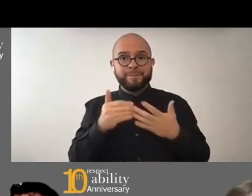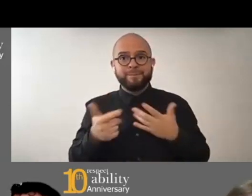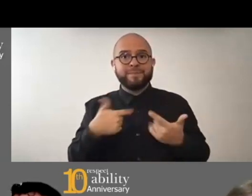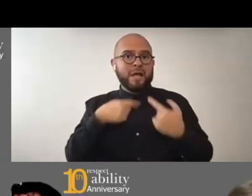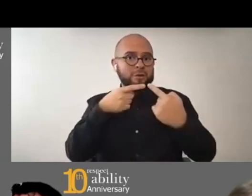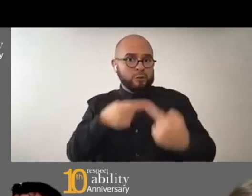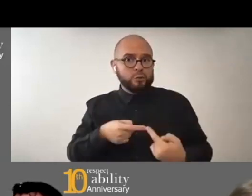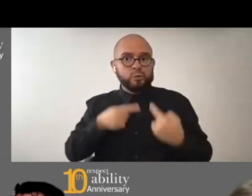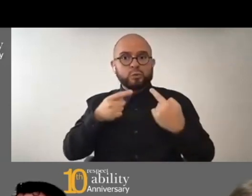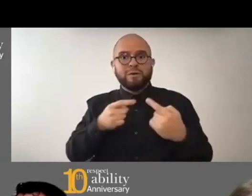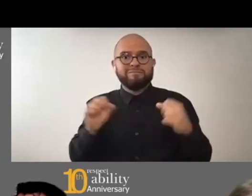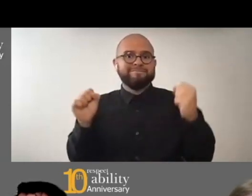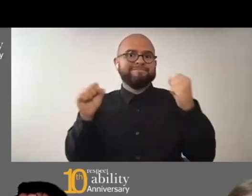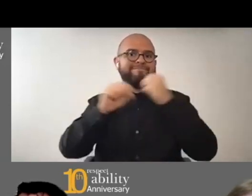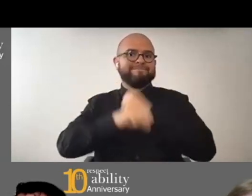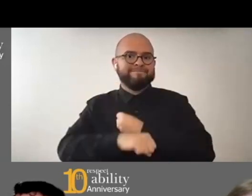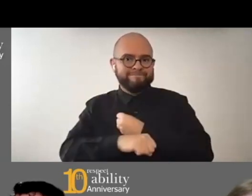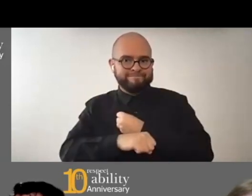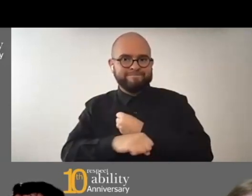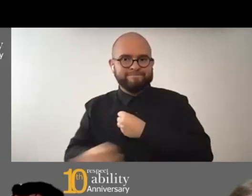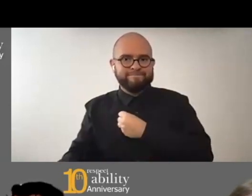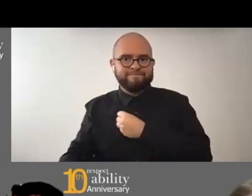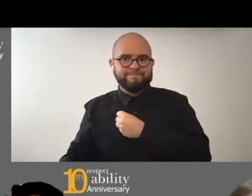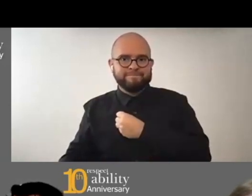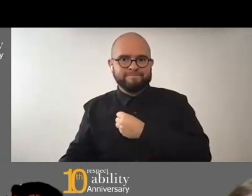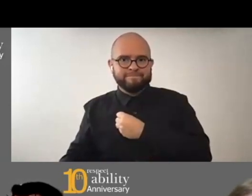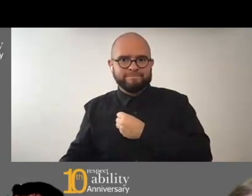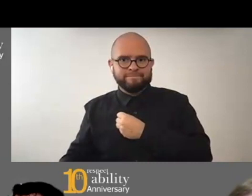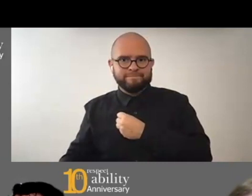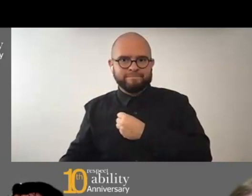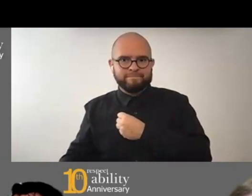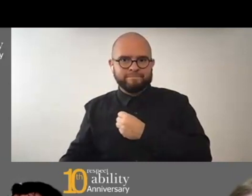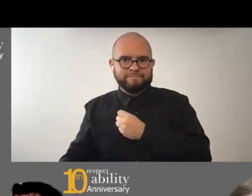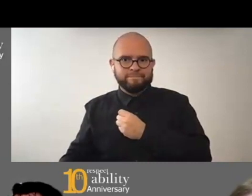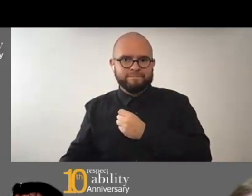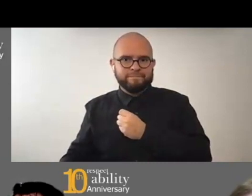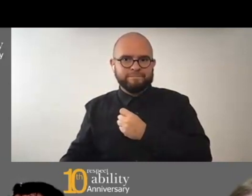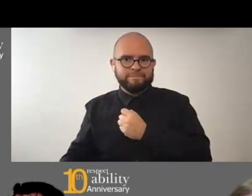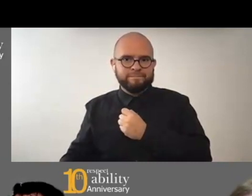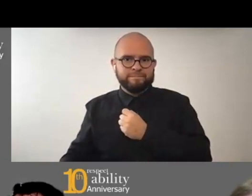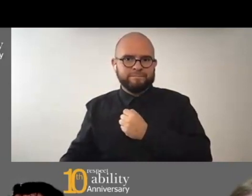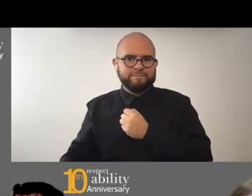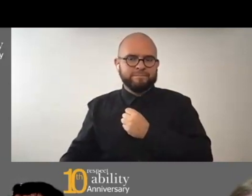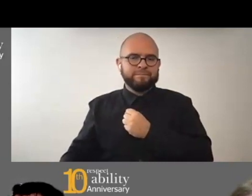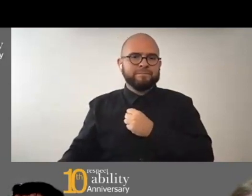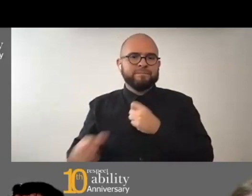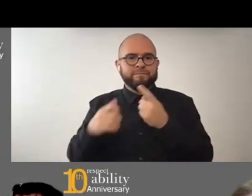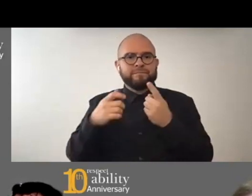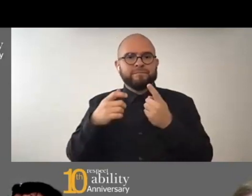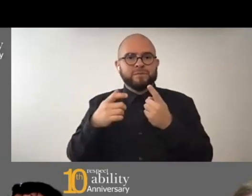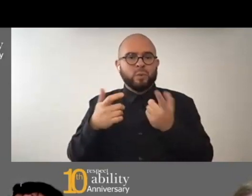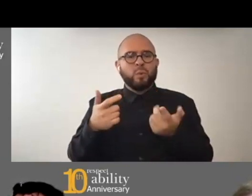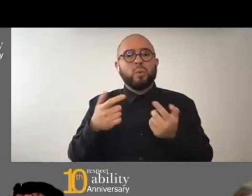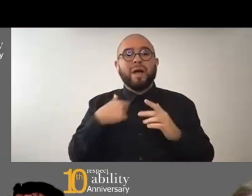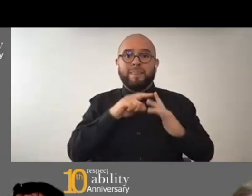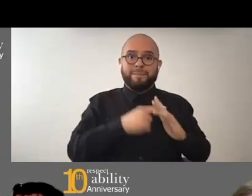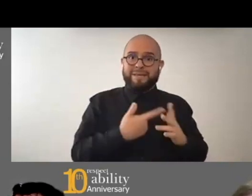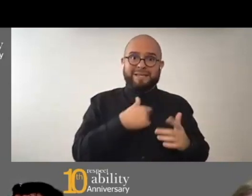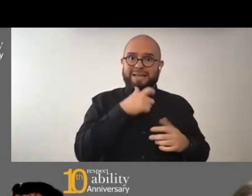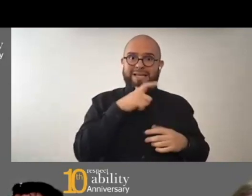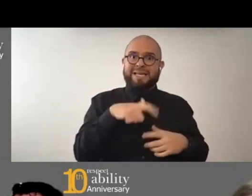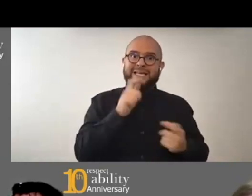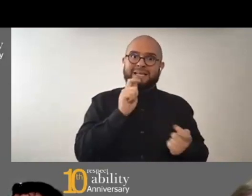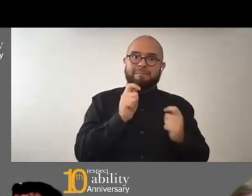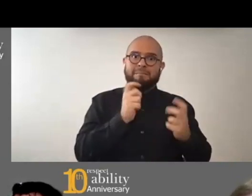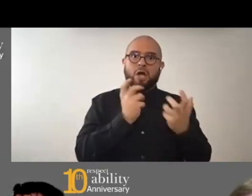combating the perception as somebody who looks otherwise totally healthy and without need for accommodation. I have